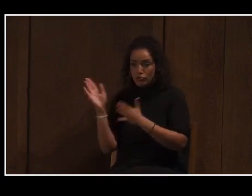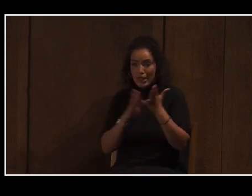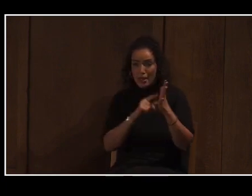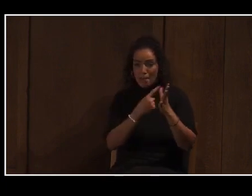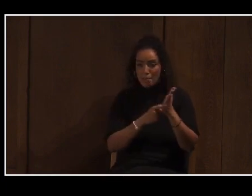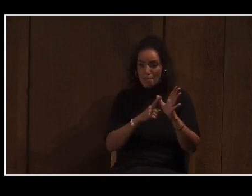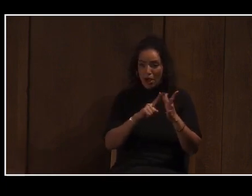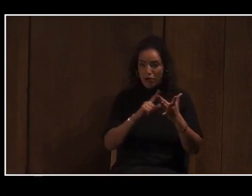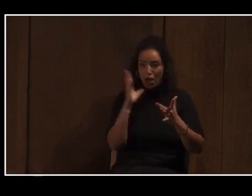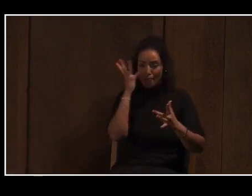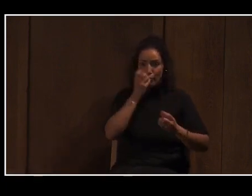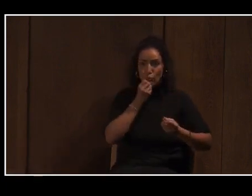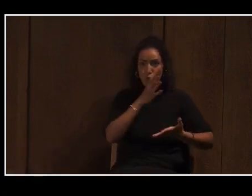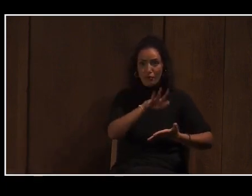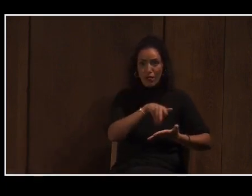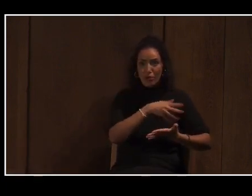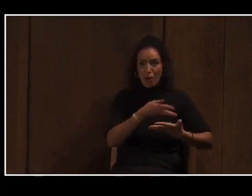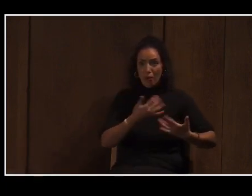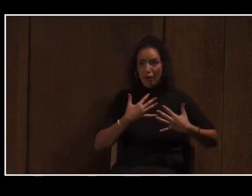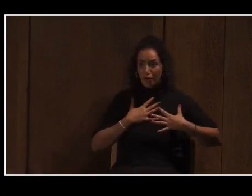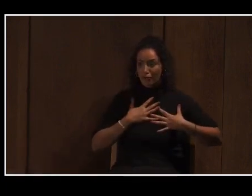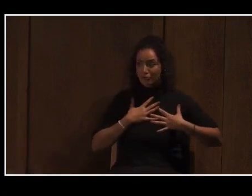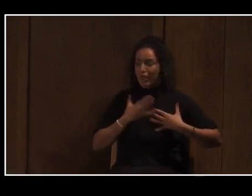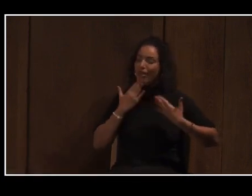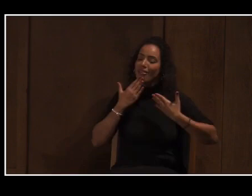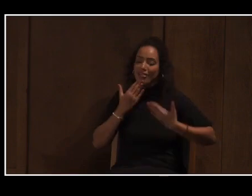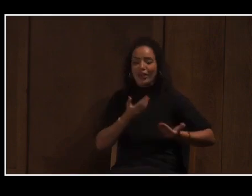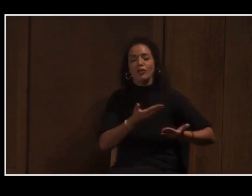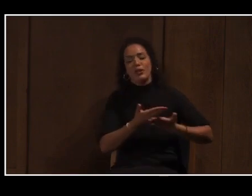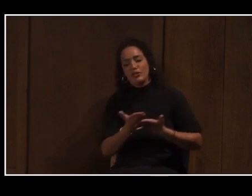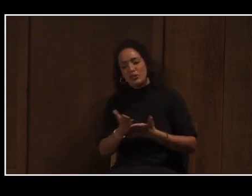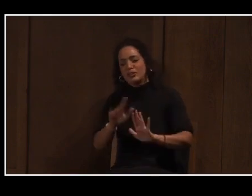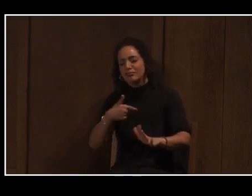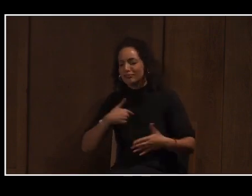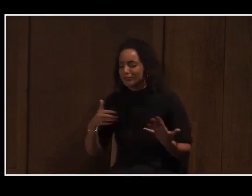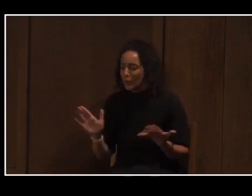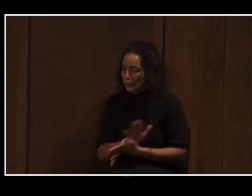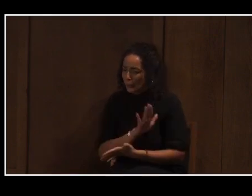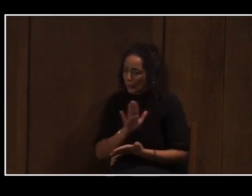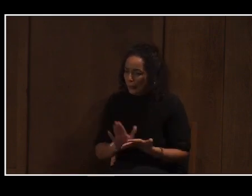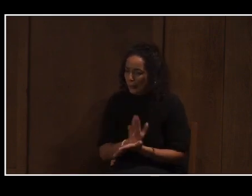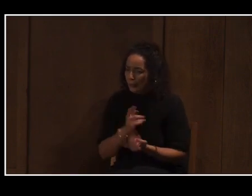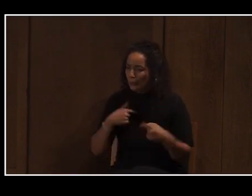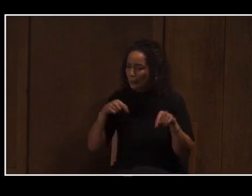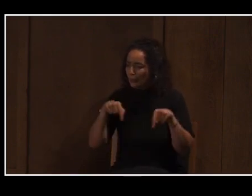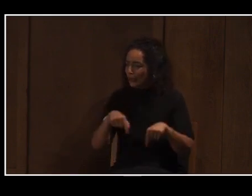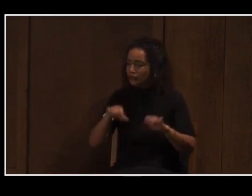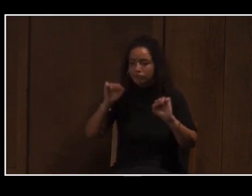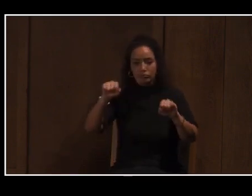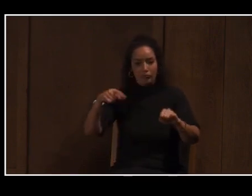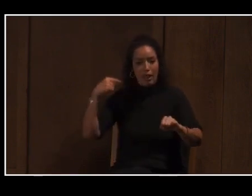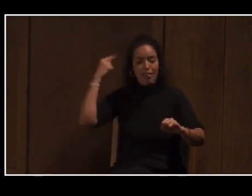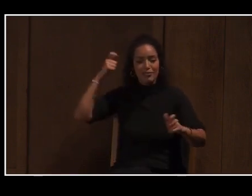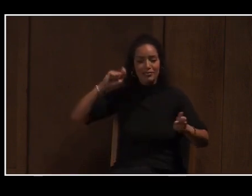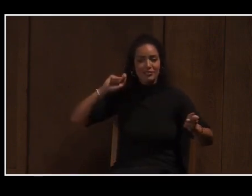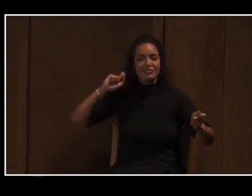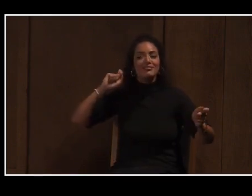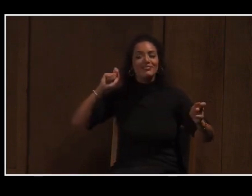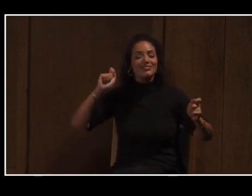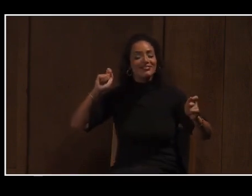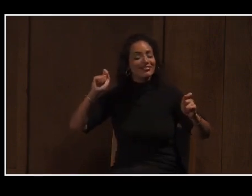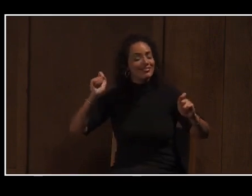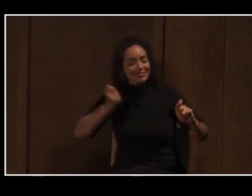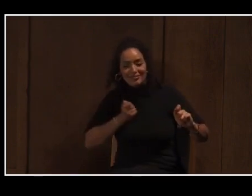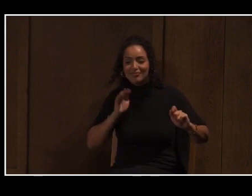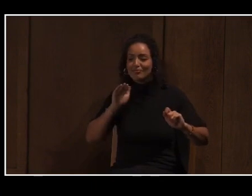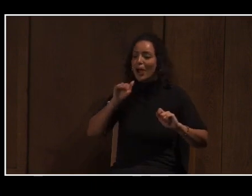So thank you so much, David. Thank you so much for this introduction. I'm incredibly happy to be here. And yes, London is becoming home, but perhaps still where